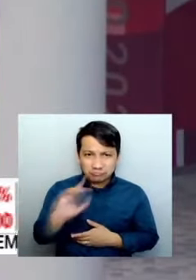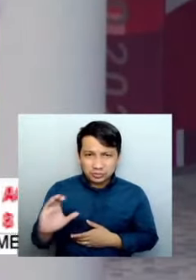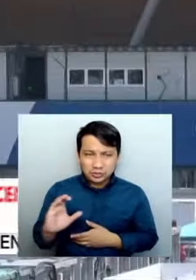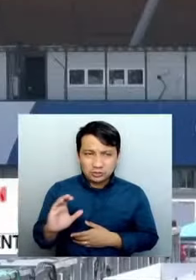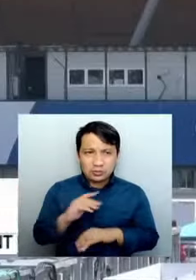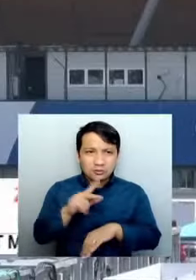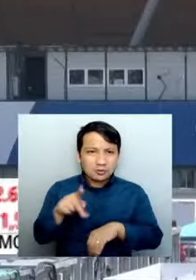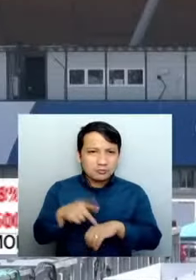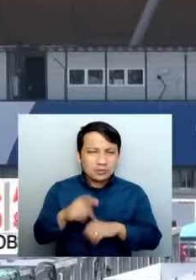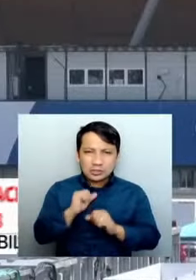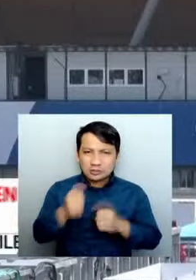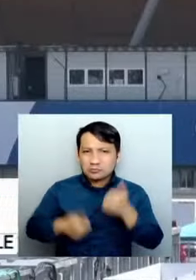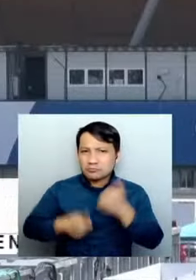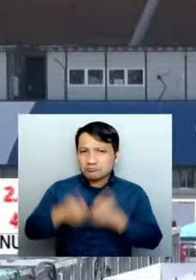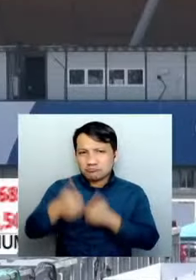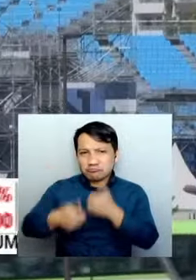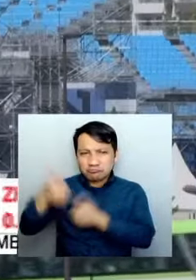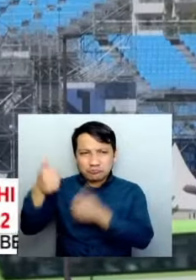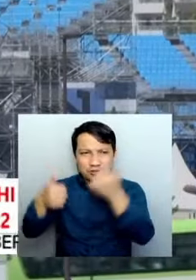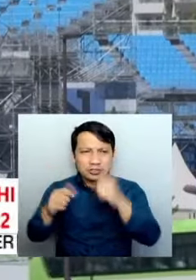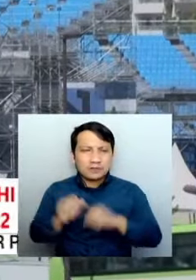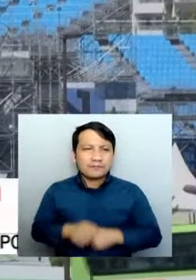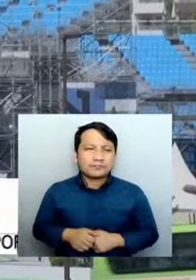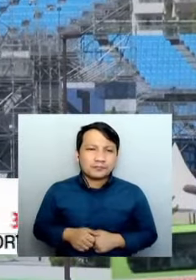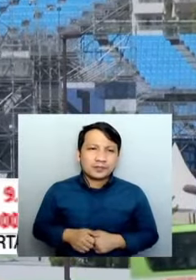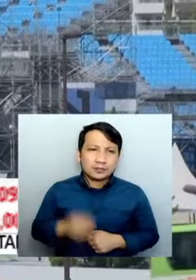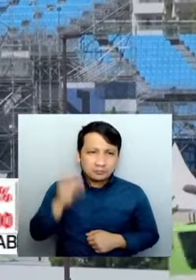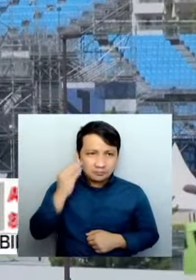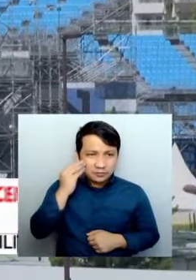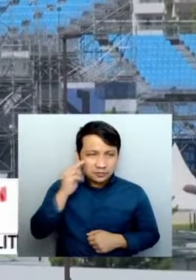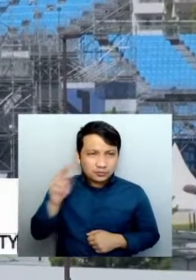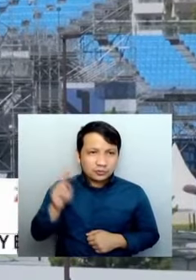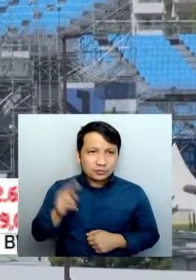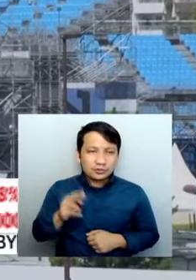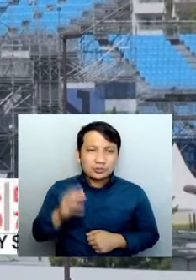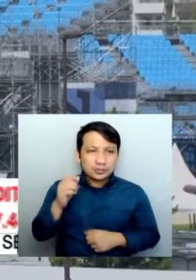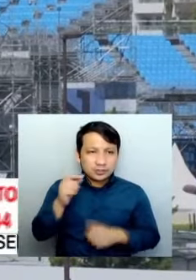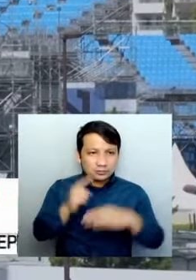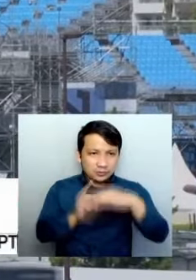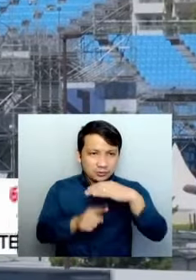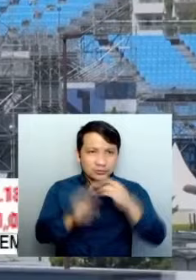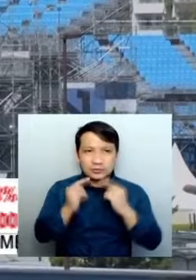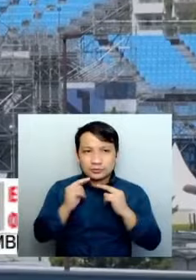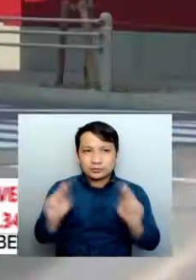of the question. Migs Bustos, ABS-CBN News.